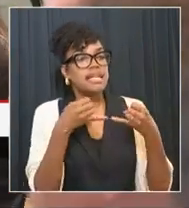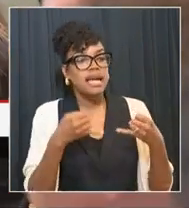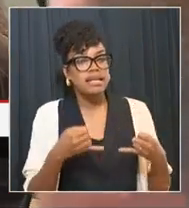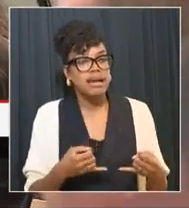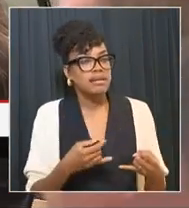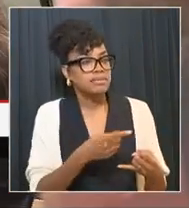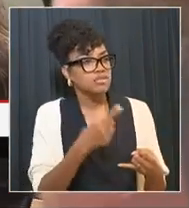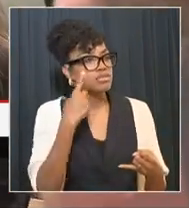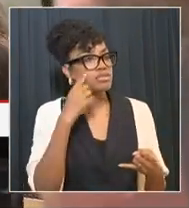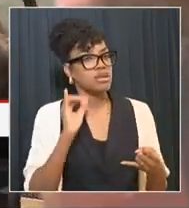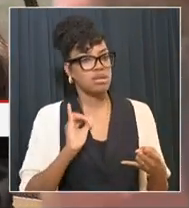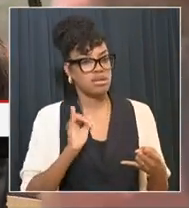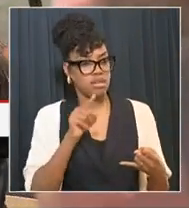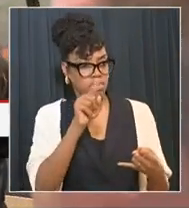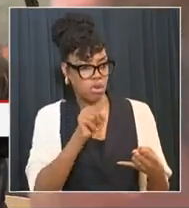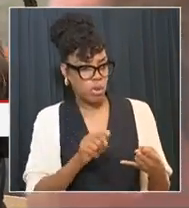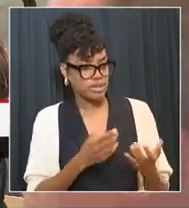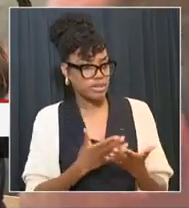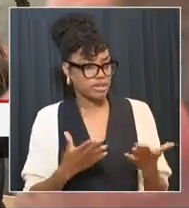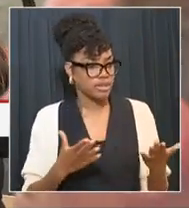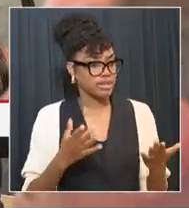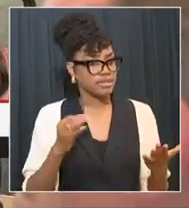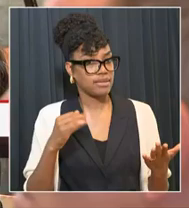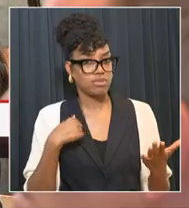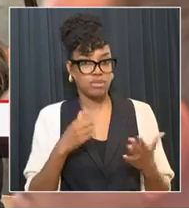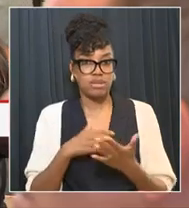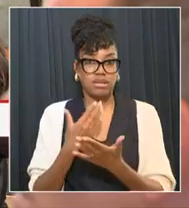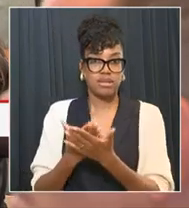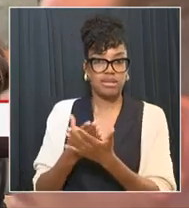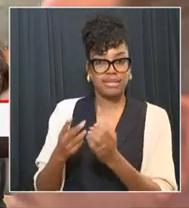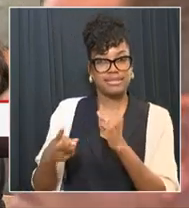would get the city to that, to save 40,000